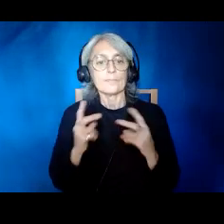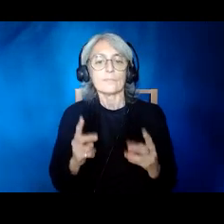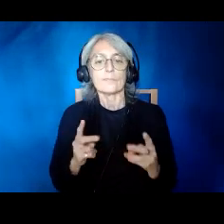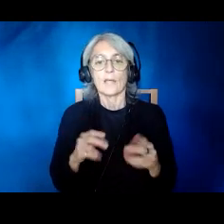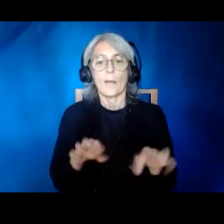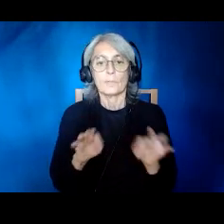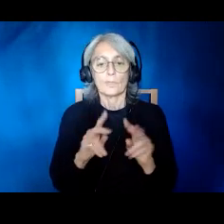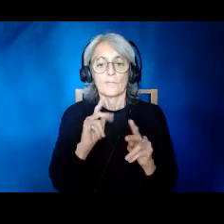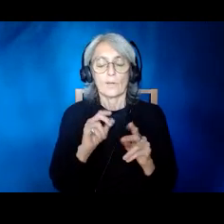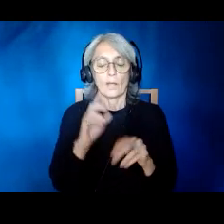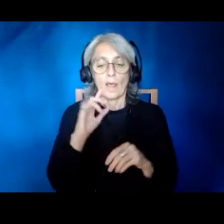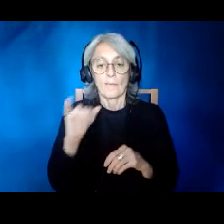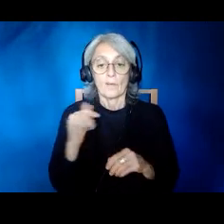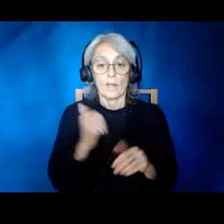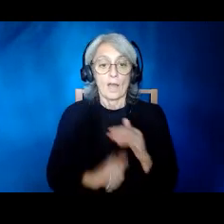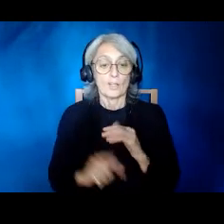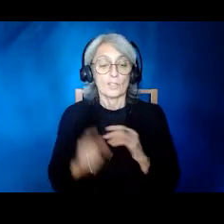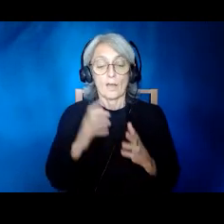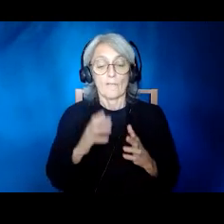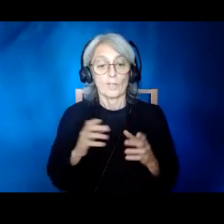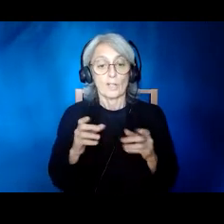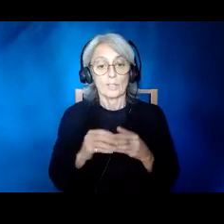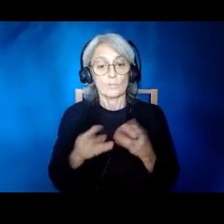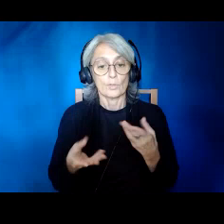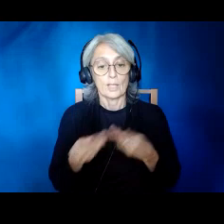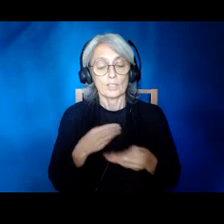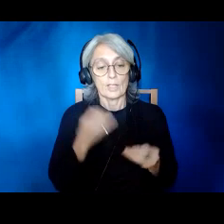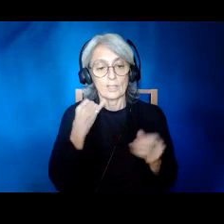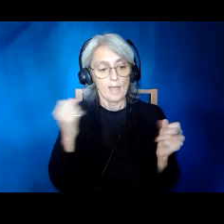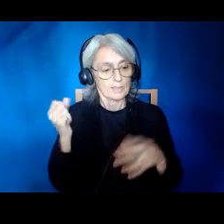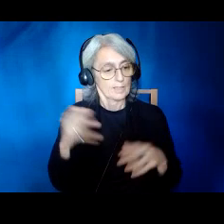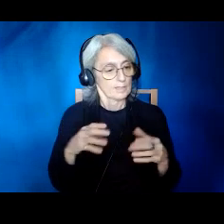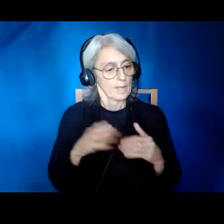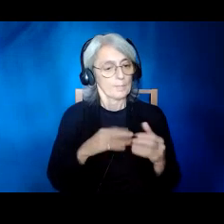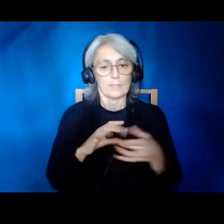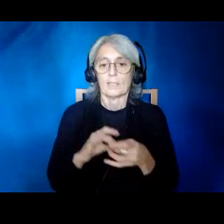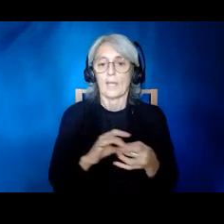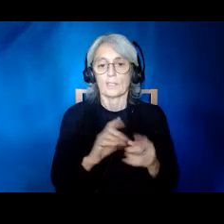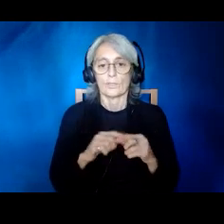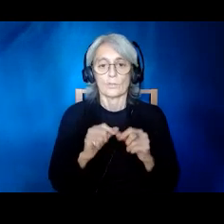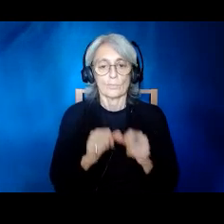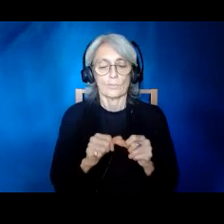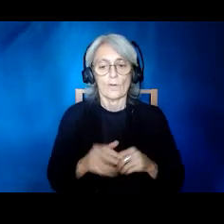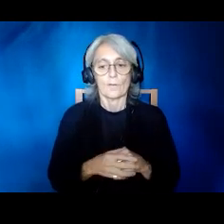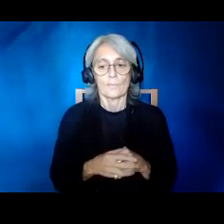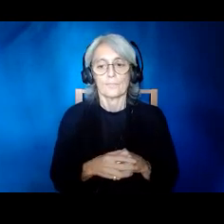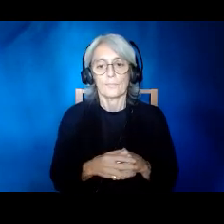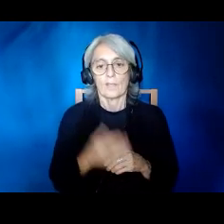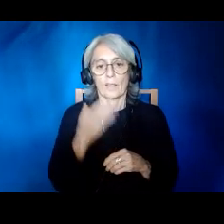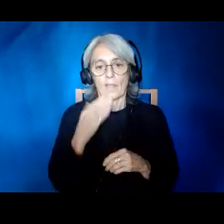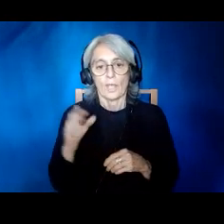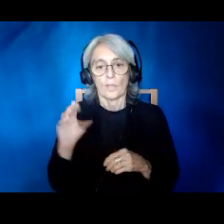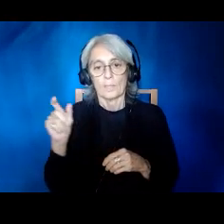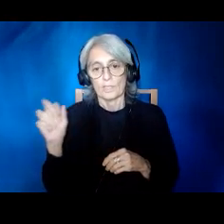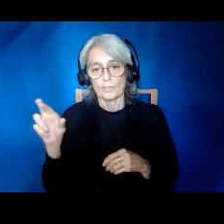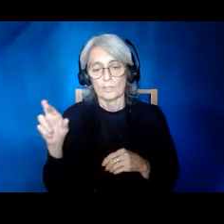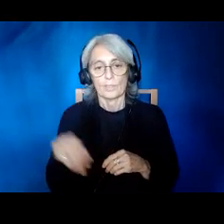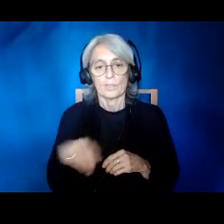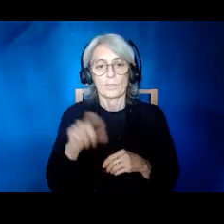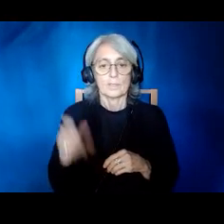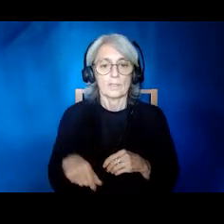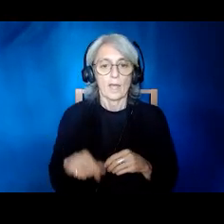California, under the governor's leadership, to exchange ideas and build connections that move us forward. Thank you to the minister and the Italian